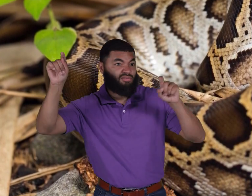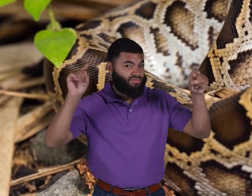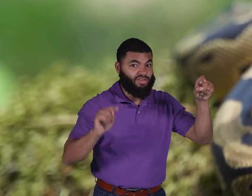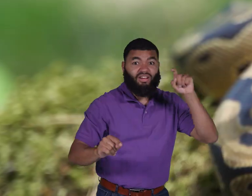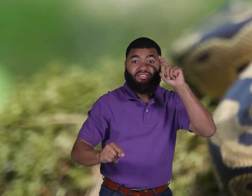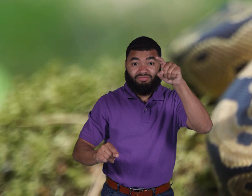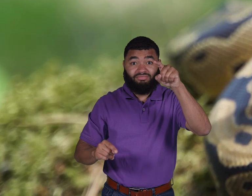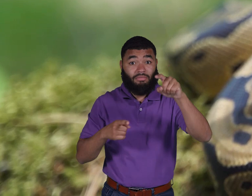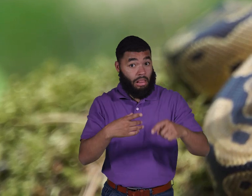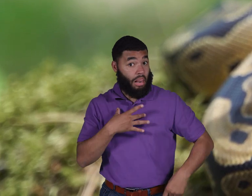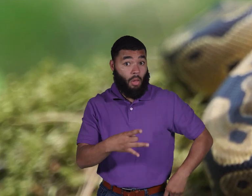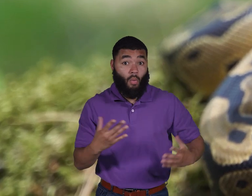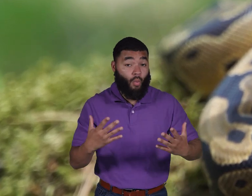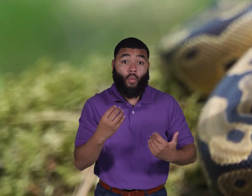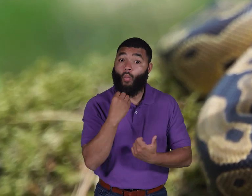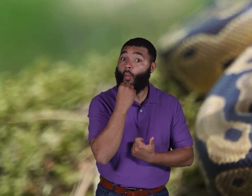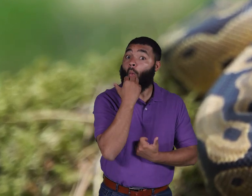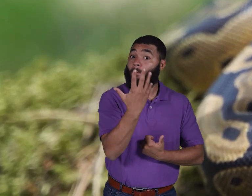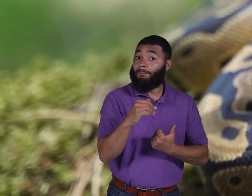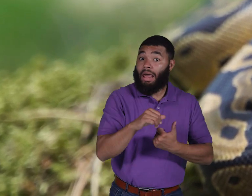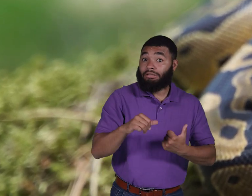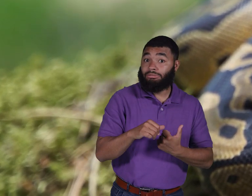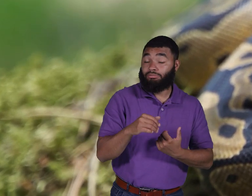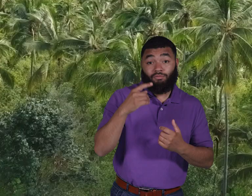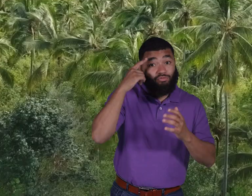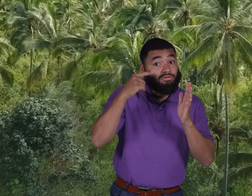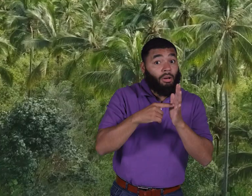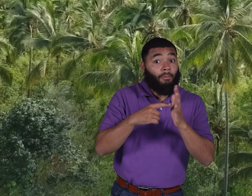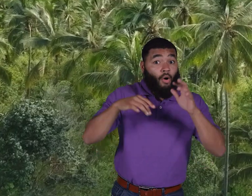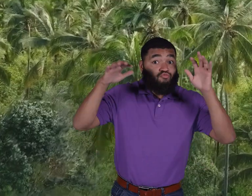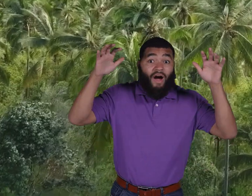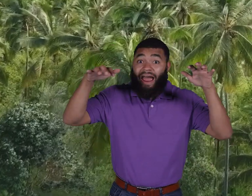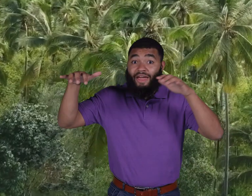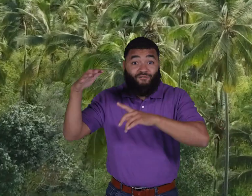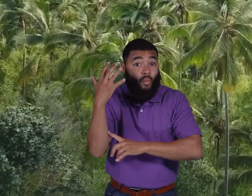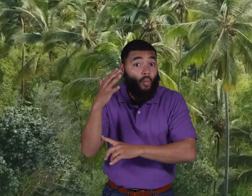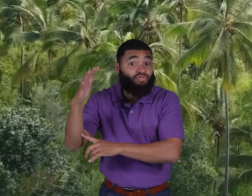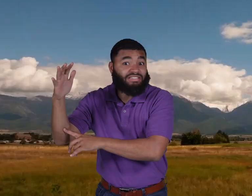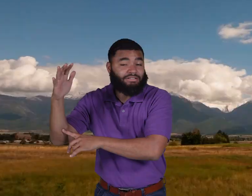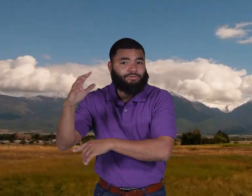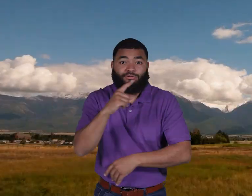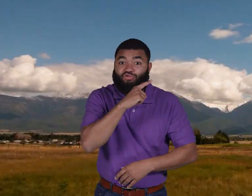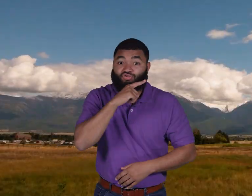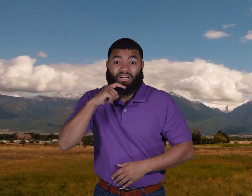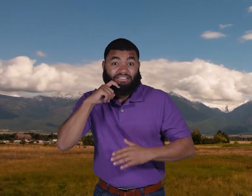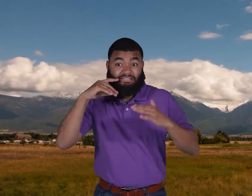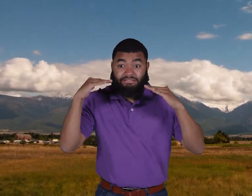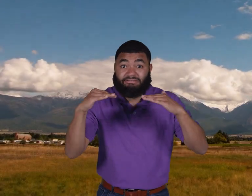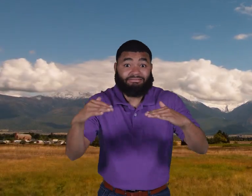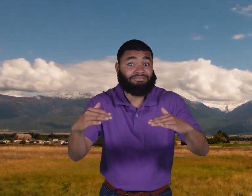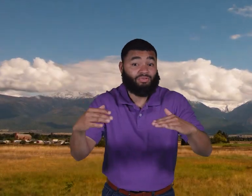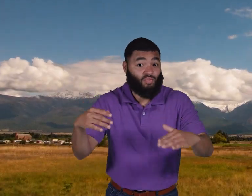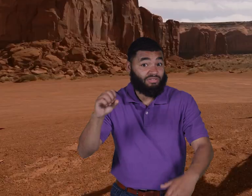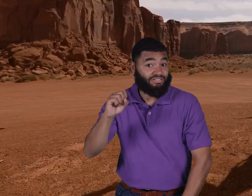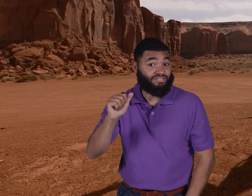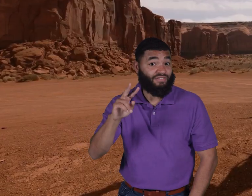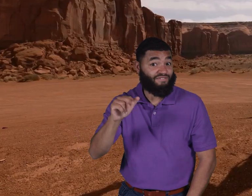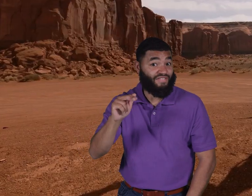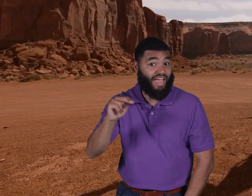world. They like to live in warm places like tropical rainforests, savannas, and